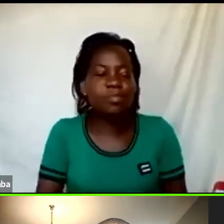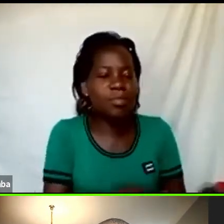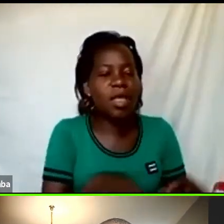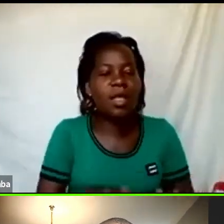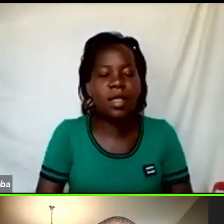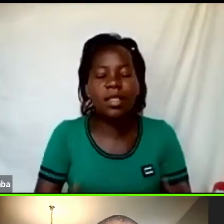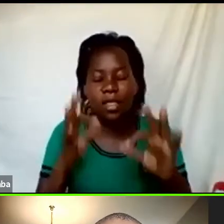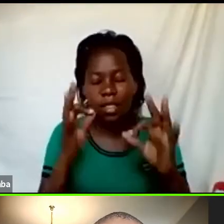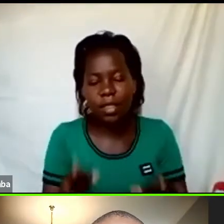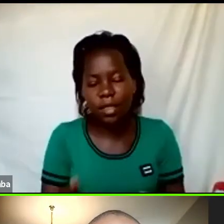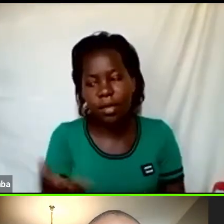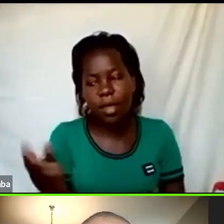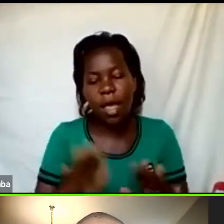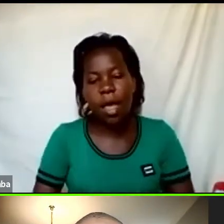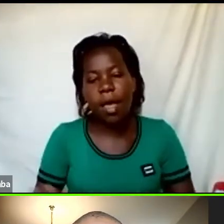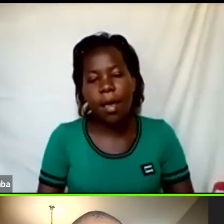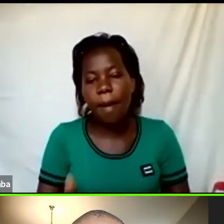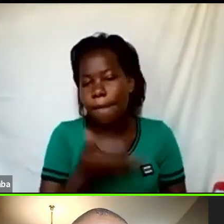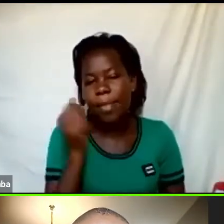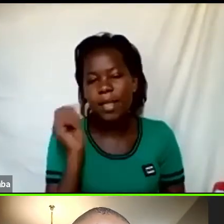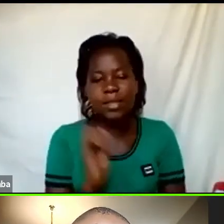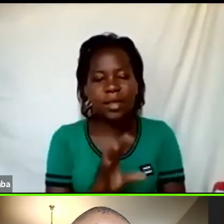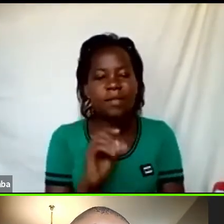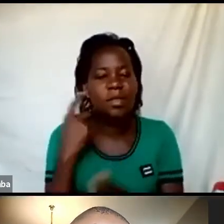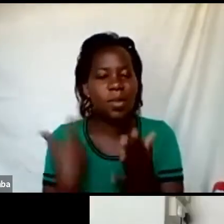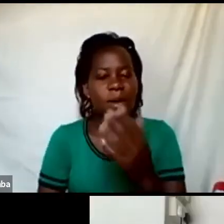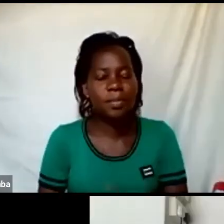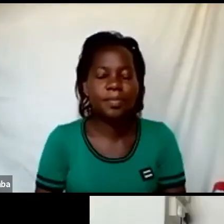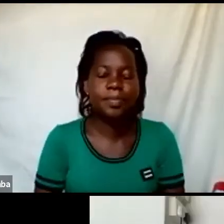be the best advice to give to them?